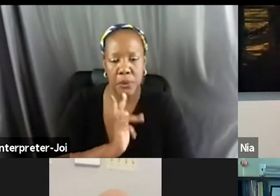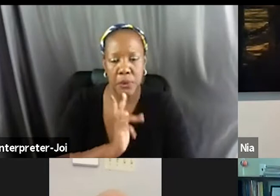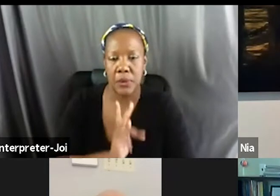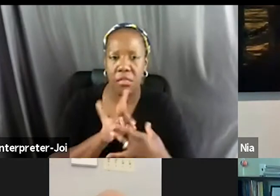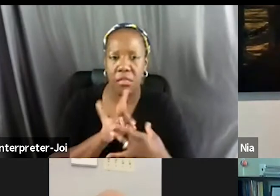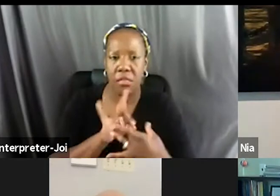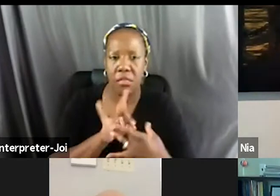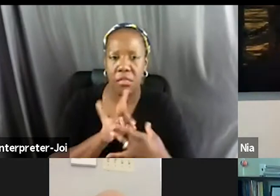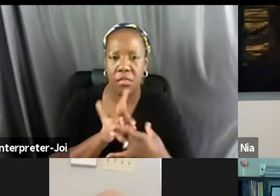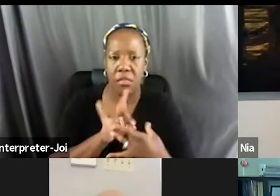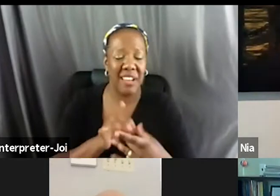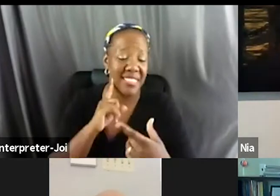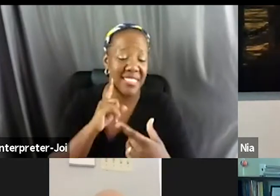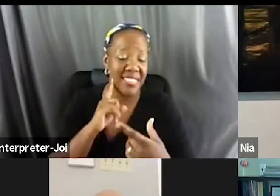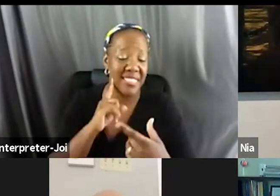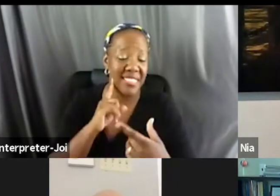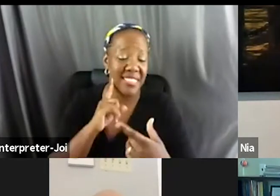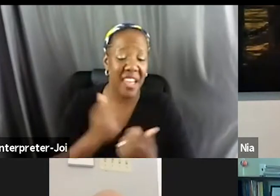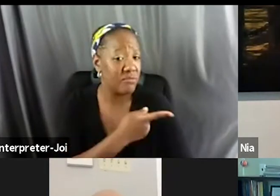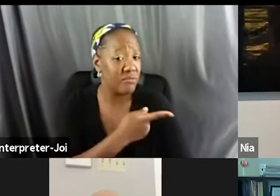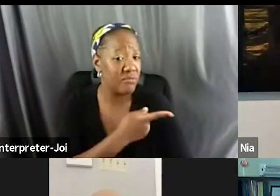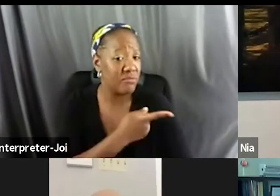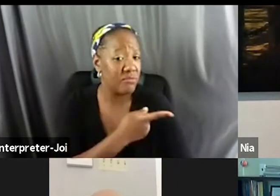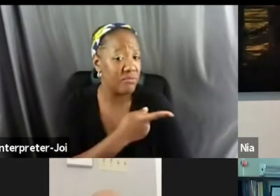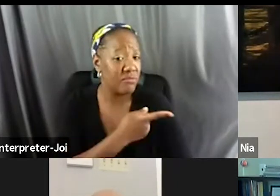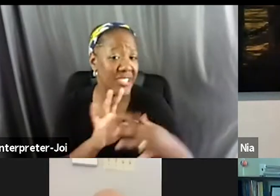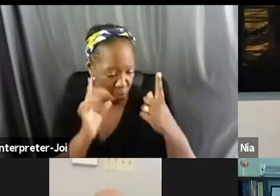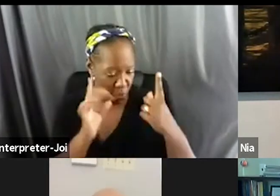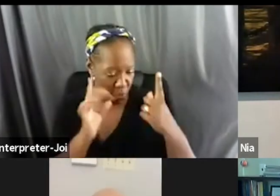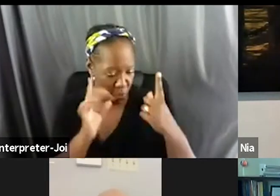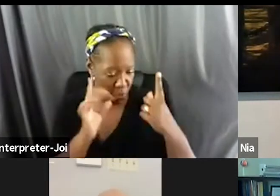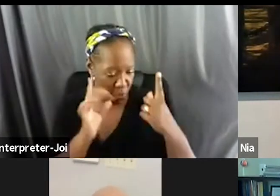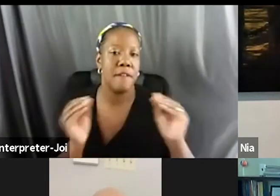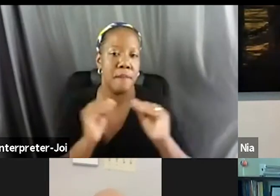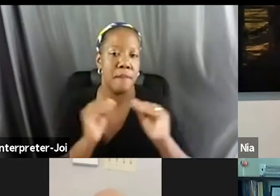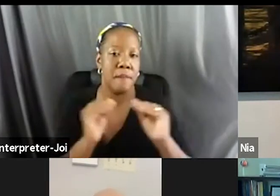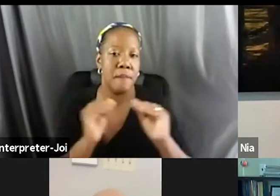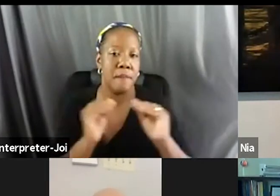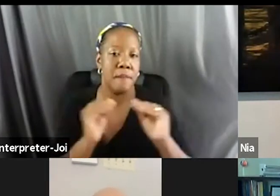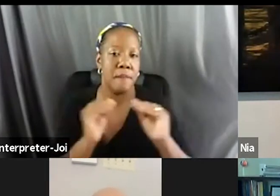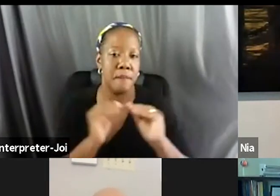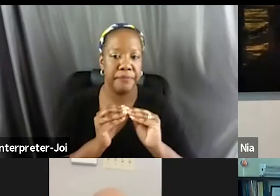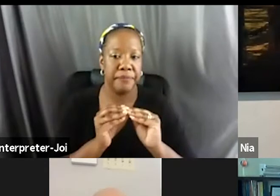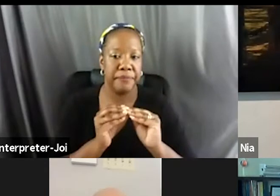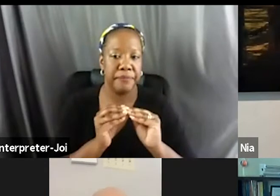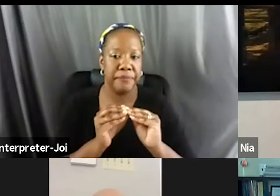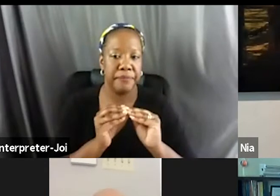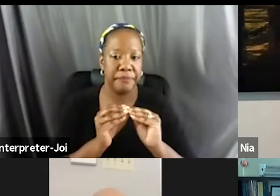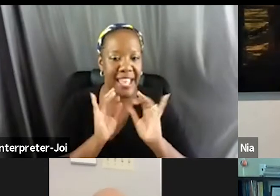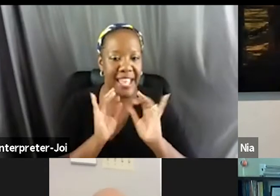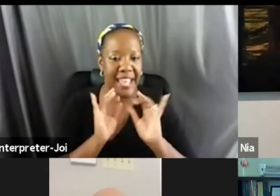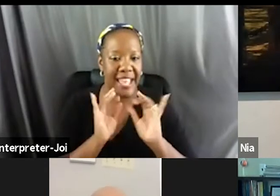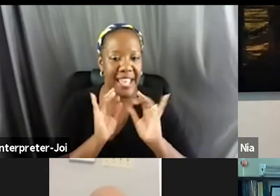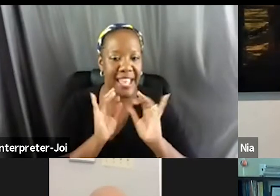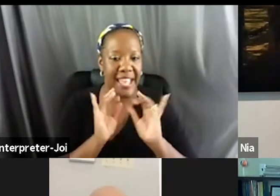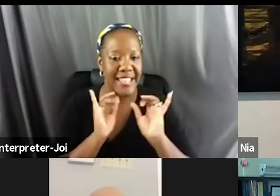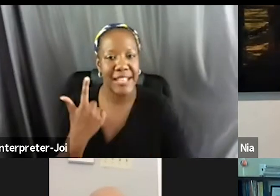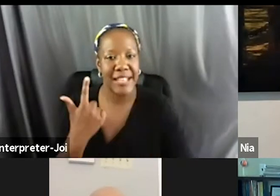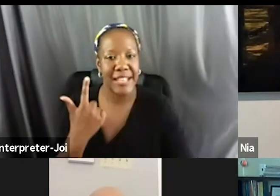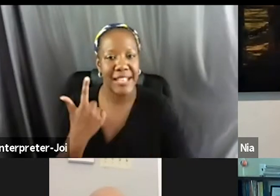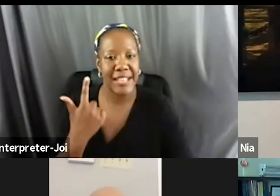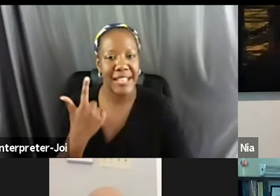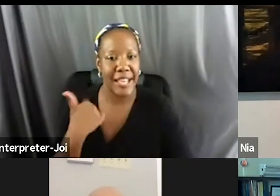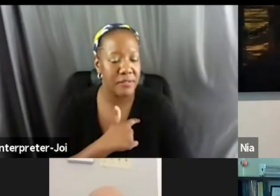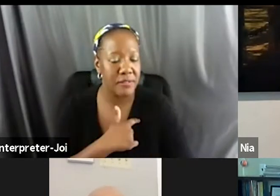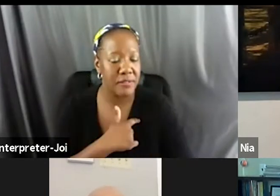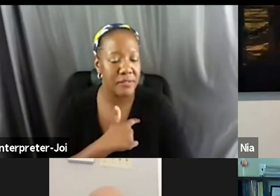mentioned, you know, will happen even more as a result of, you know, individuals like ourselves and more.